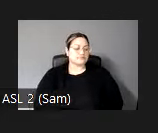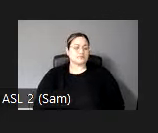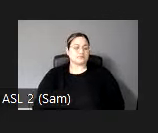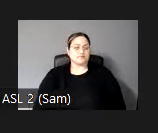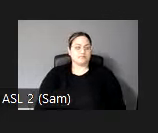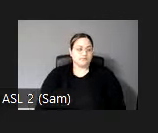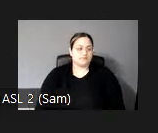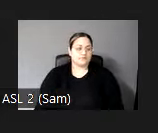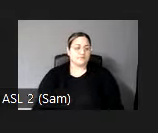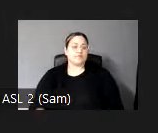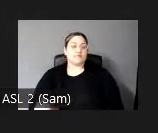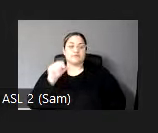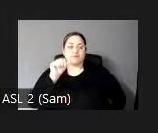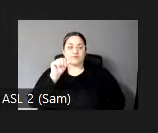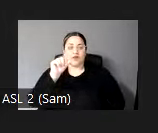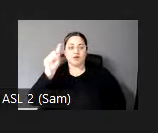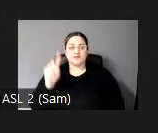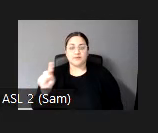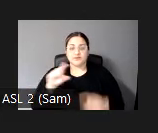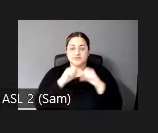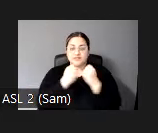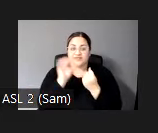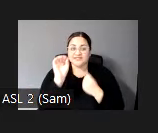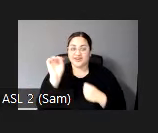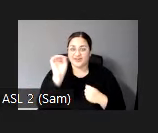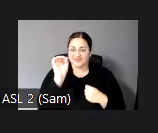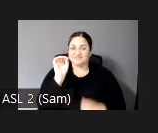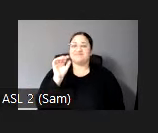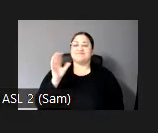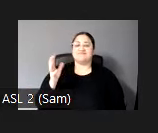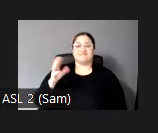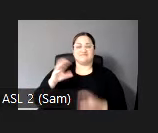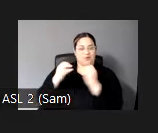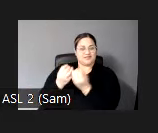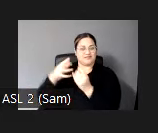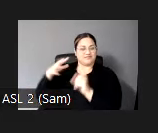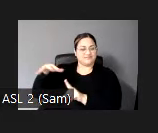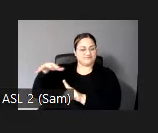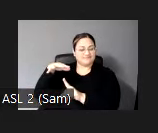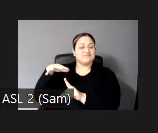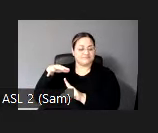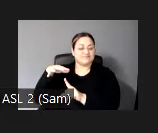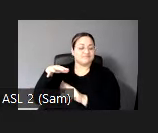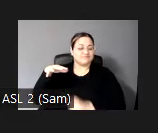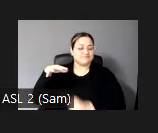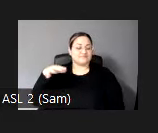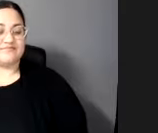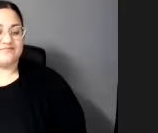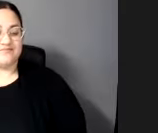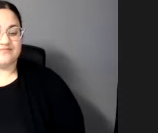as a number of our colleagues, present company included, got together, and this was actually around